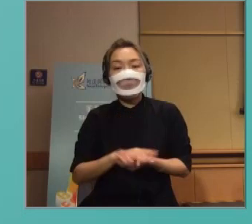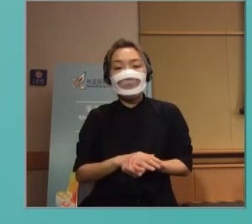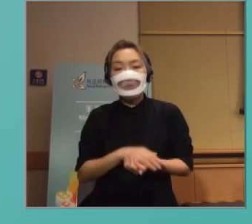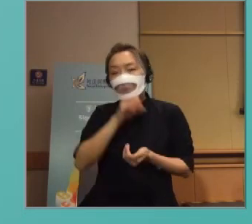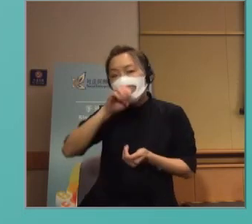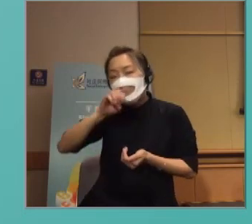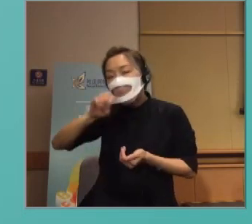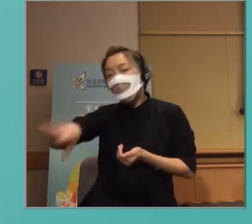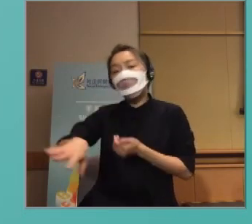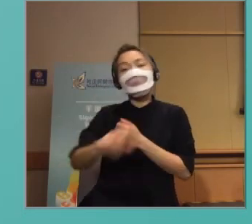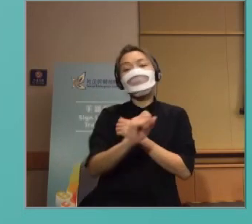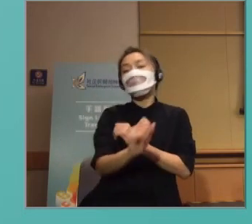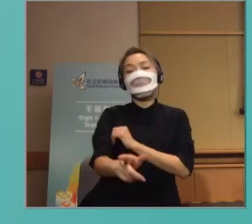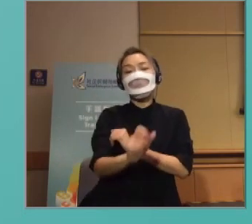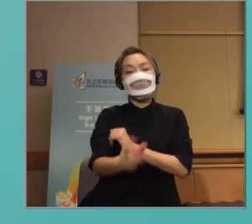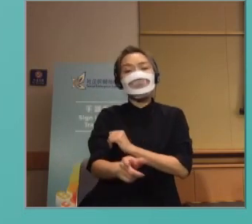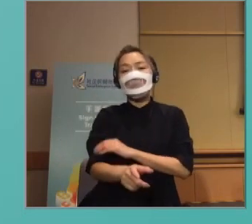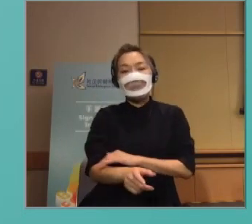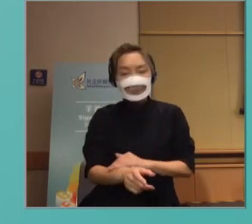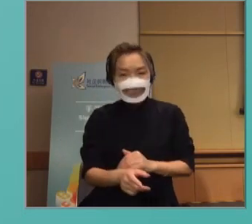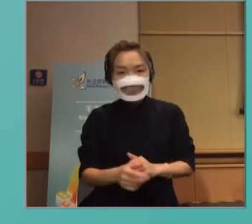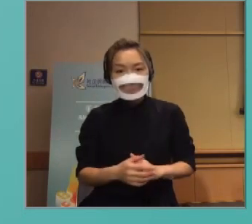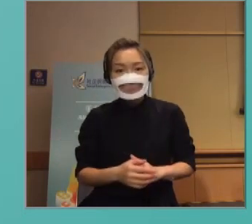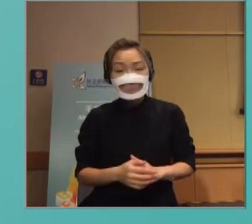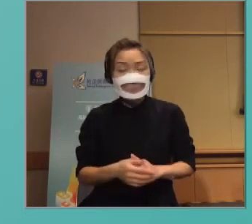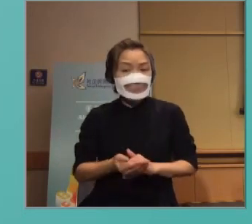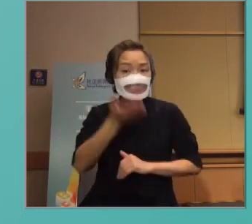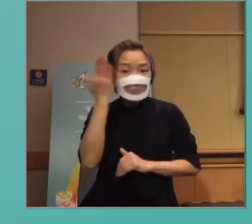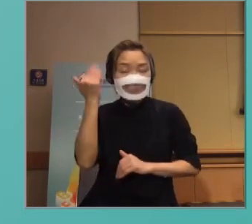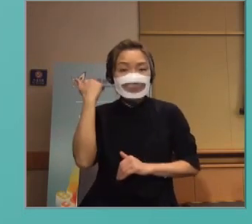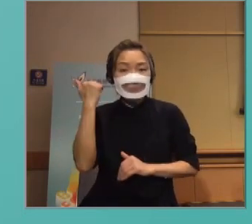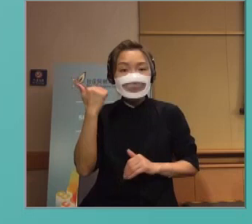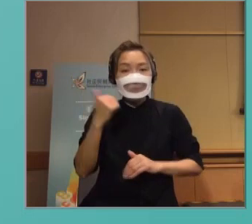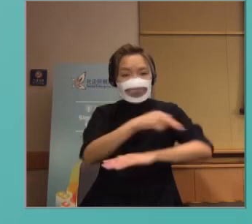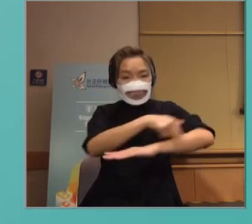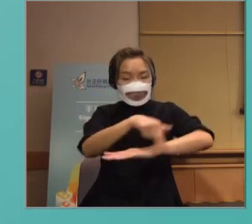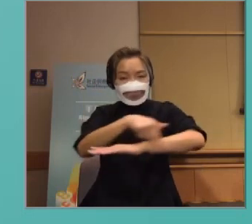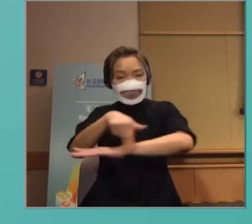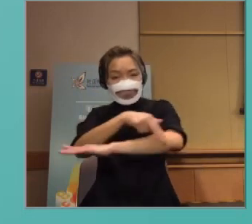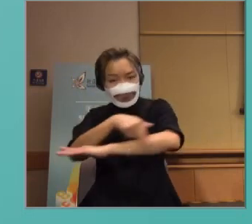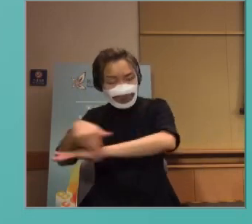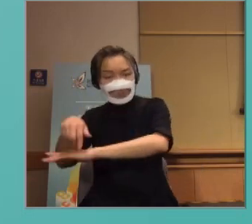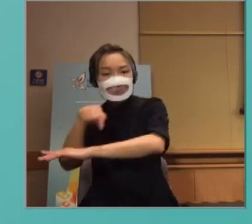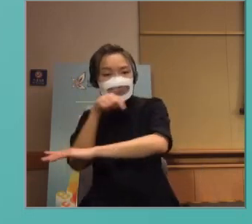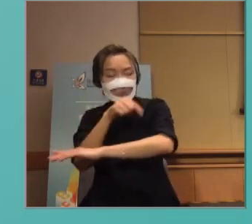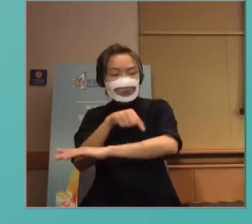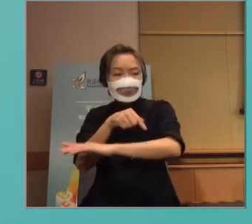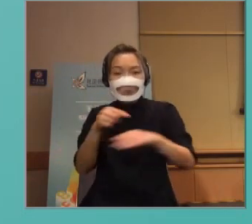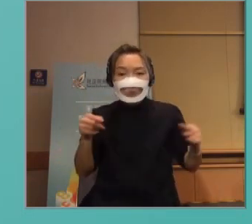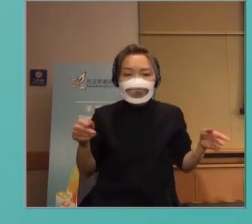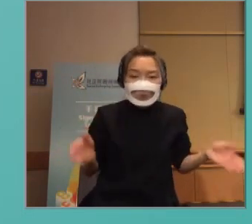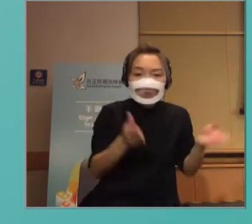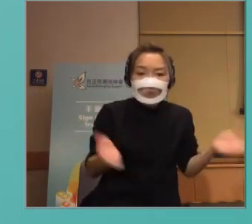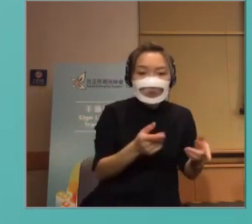basically all those past projects that wasn't issued properly because they don't have any of the legal documentation